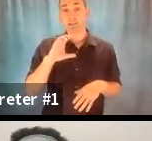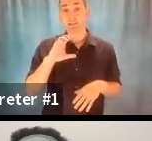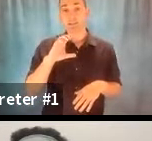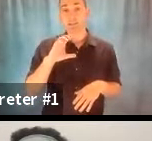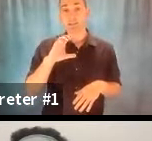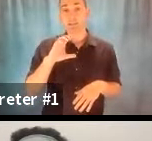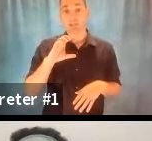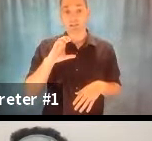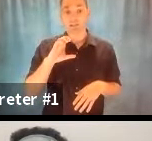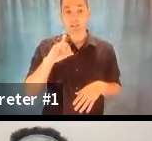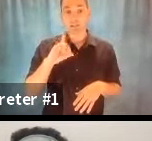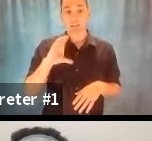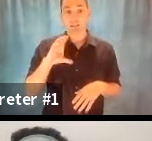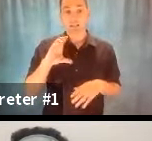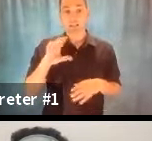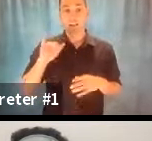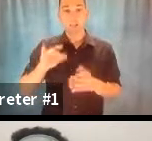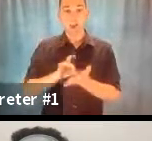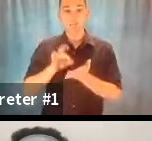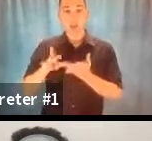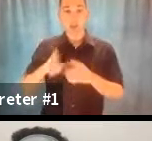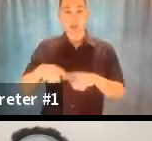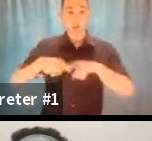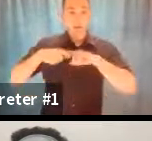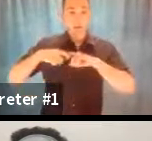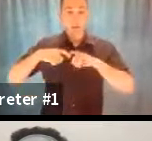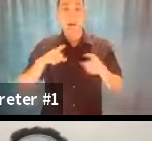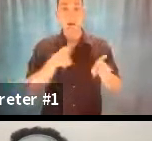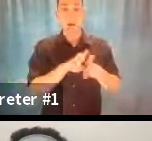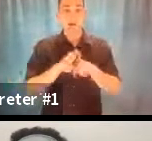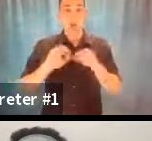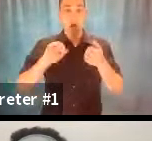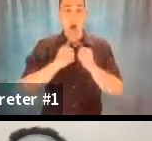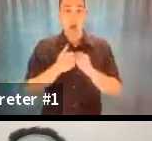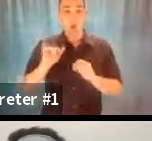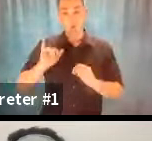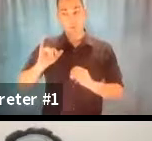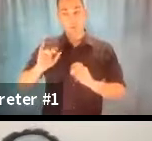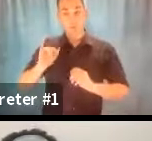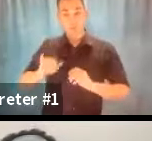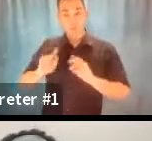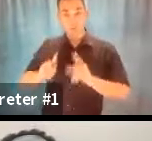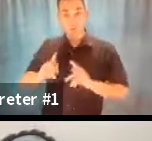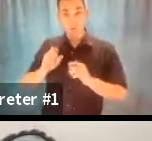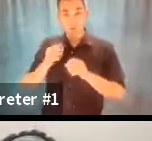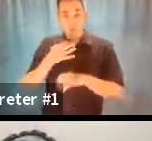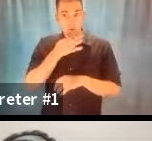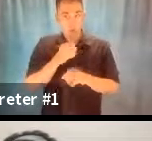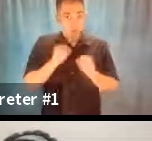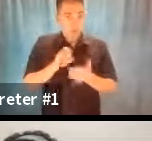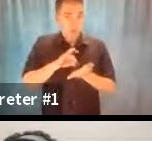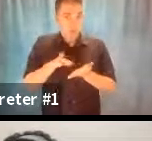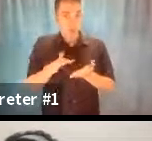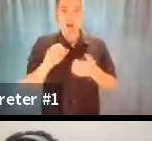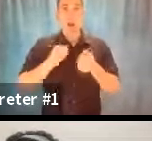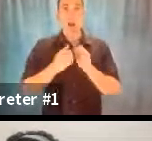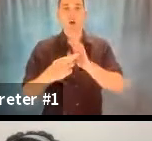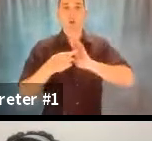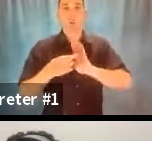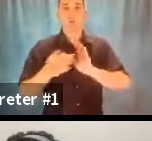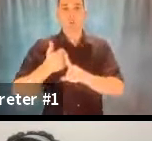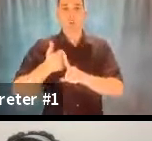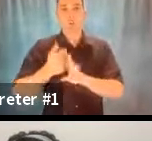works, and how tenants can best prepare to represent themselves pro se. Additionally, along with the coalition work of